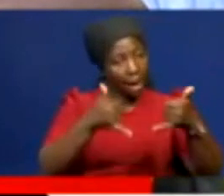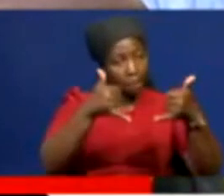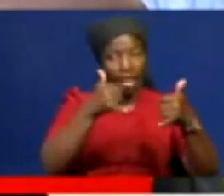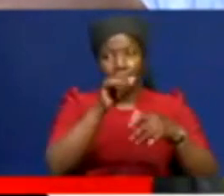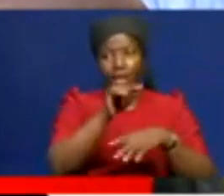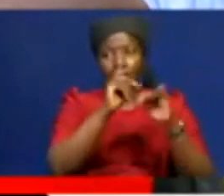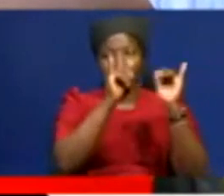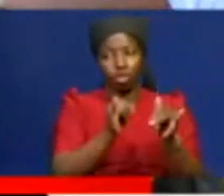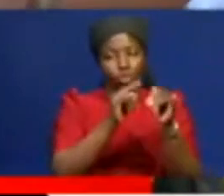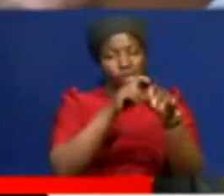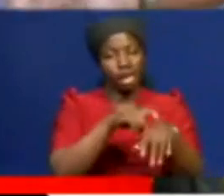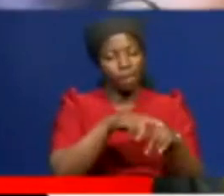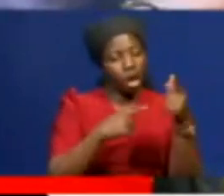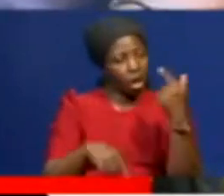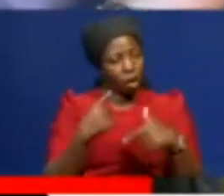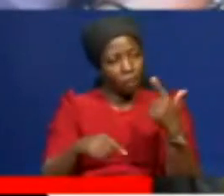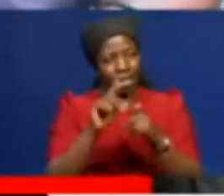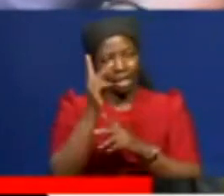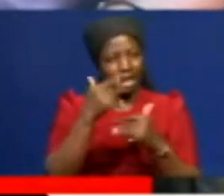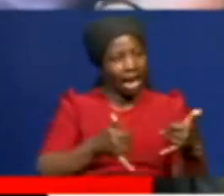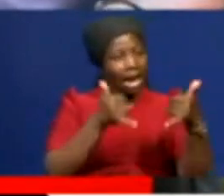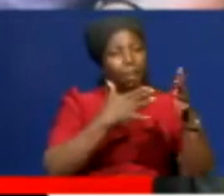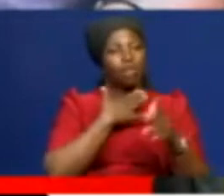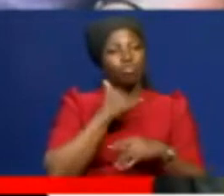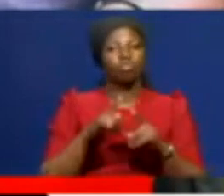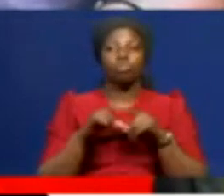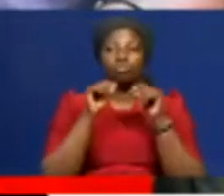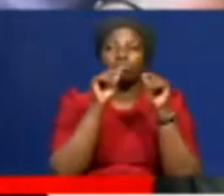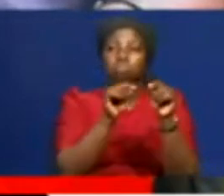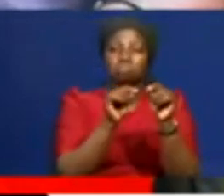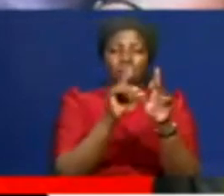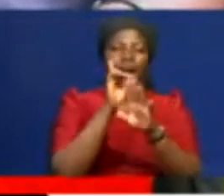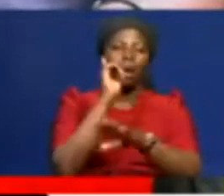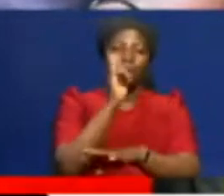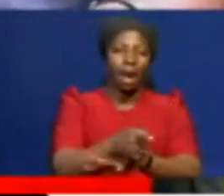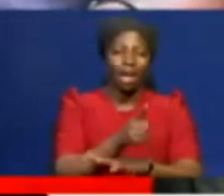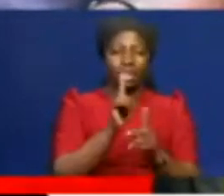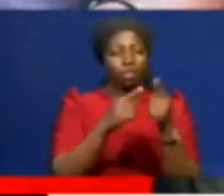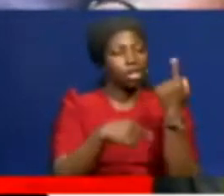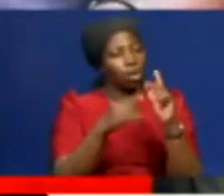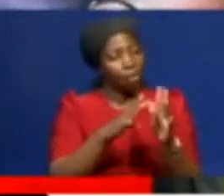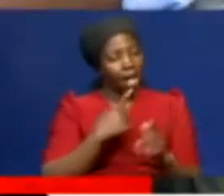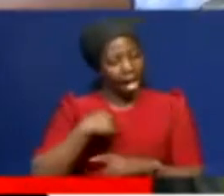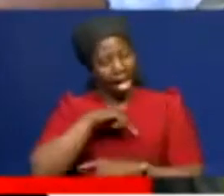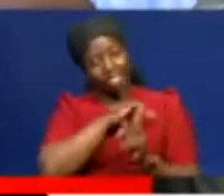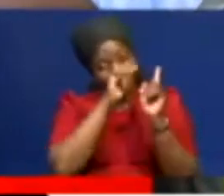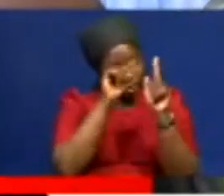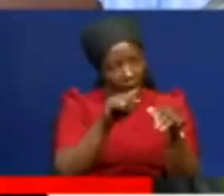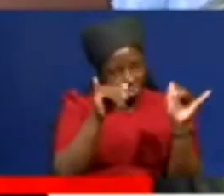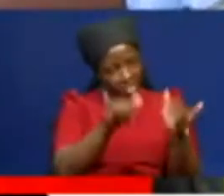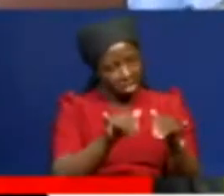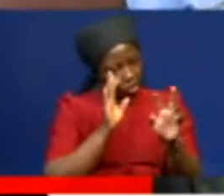This new season, we are competing in Kenya Cup. I want to sound a warning to our competitors that we are here to stay. Watch